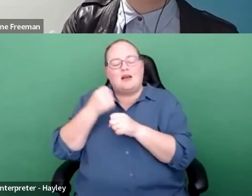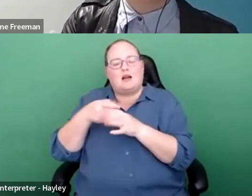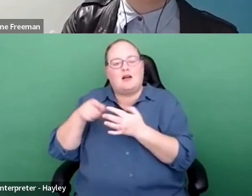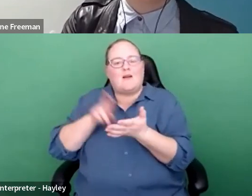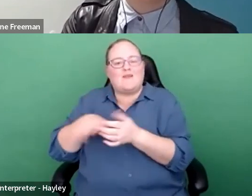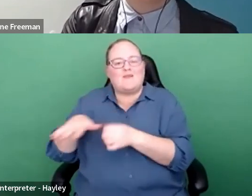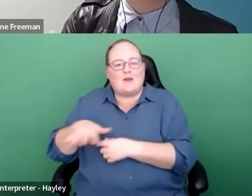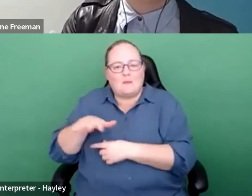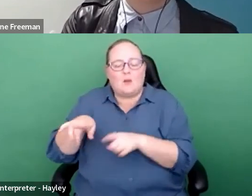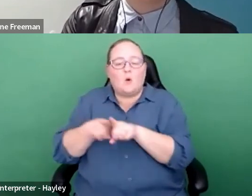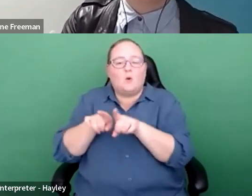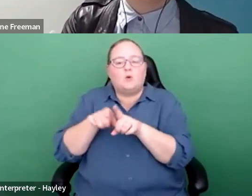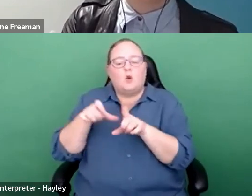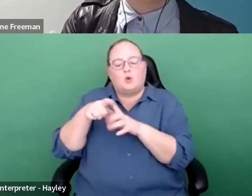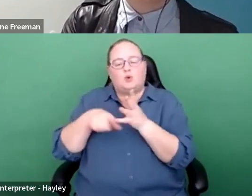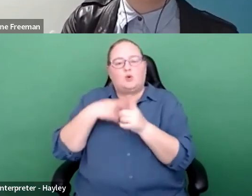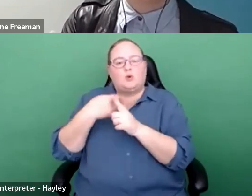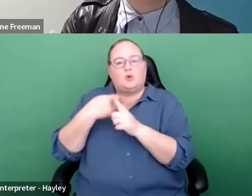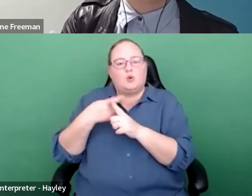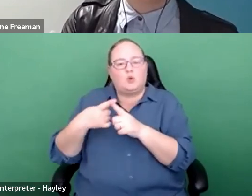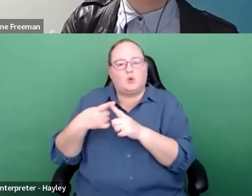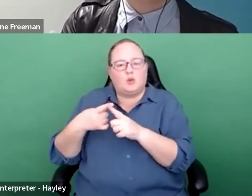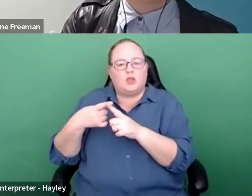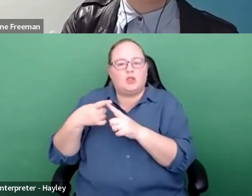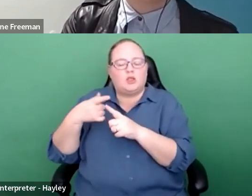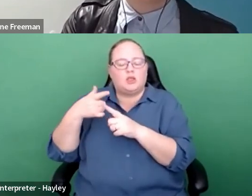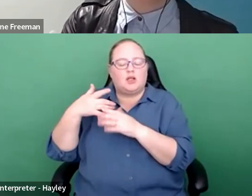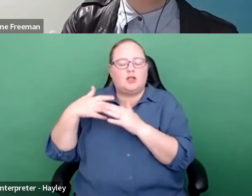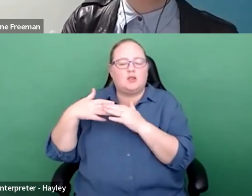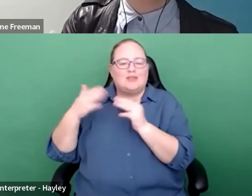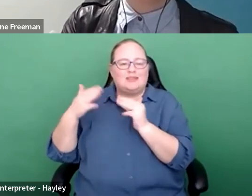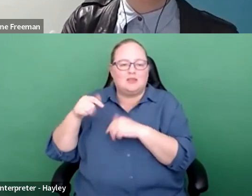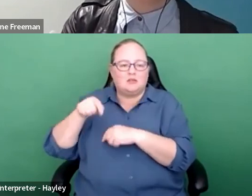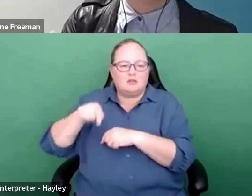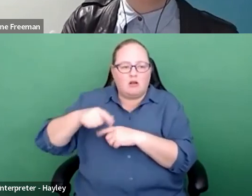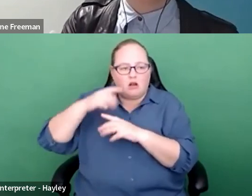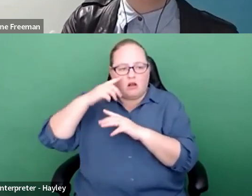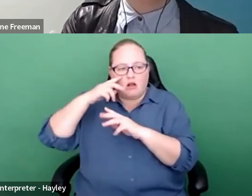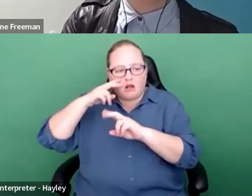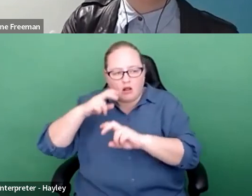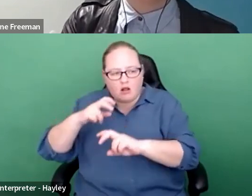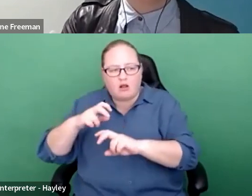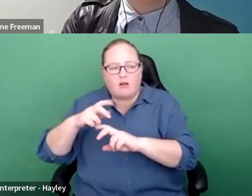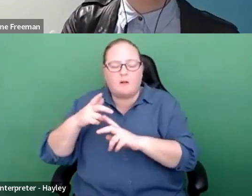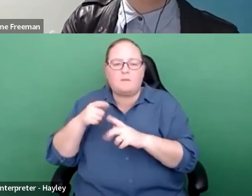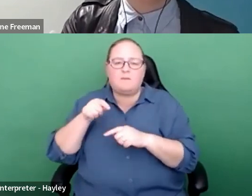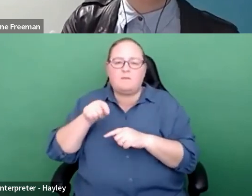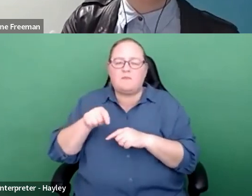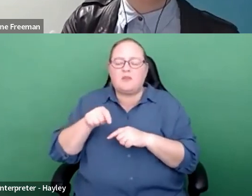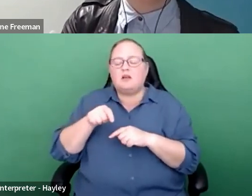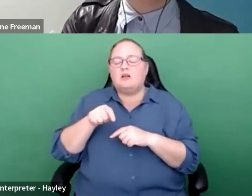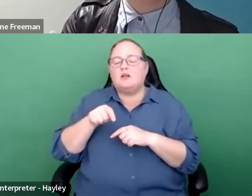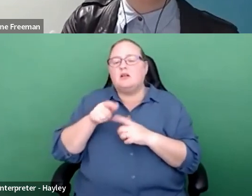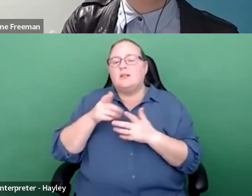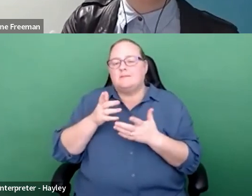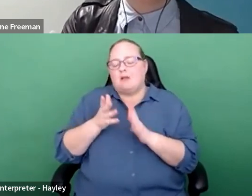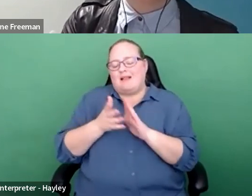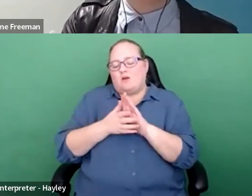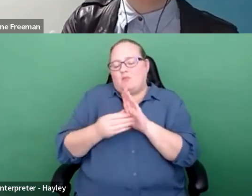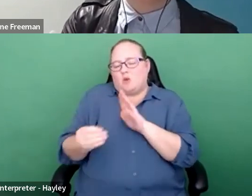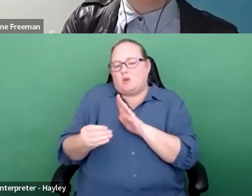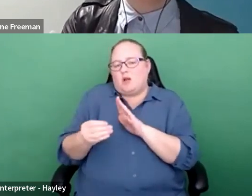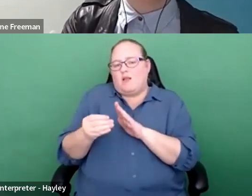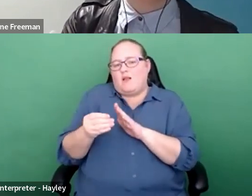this, kind of very strange and very bizarre model of capital ownership in the city, and their relation to